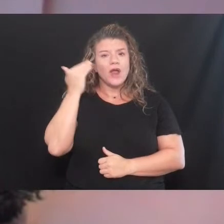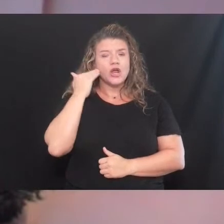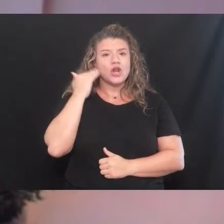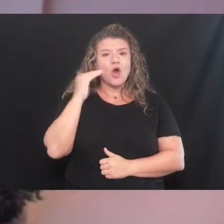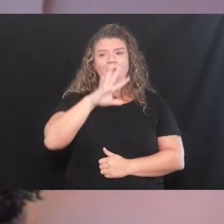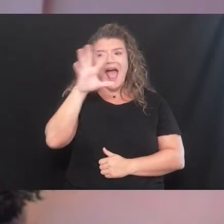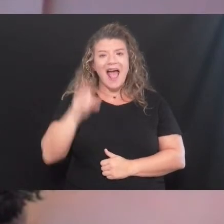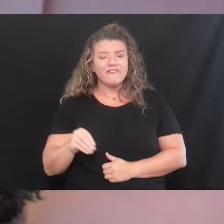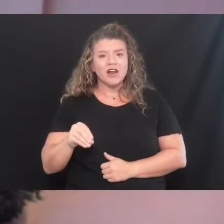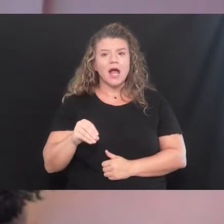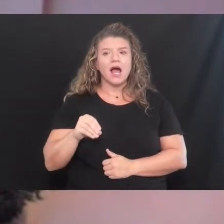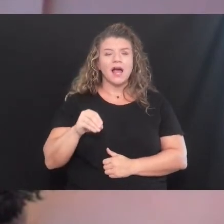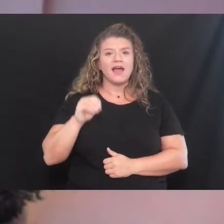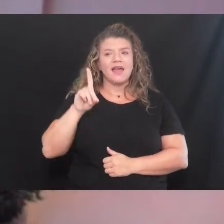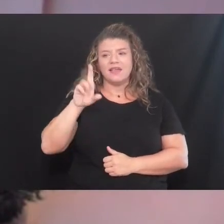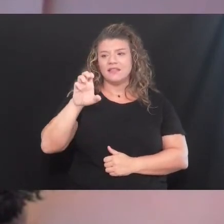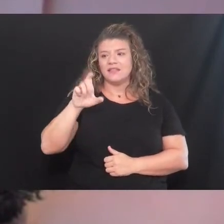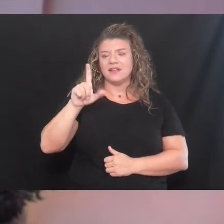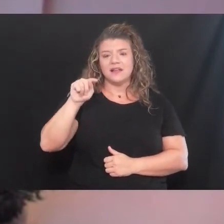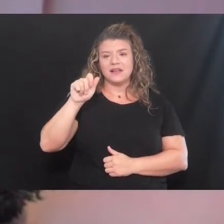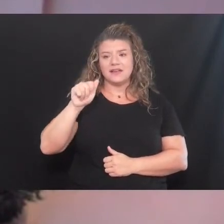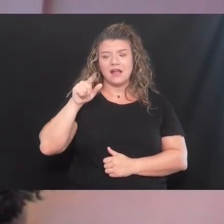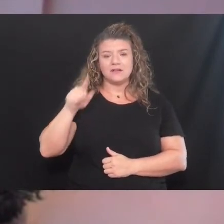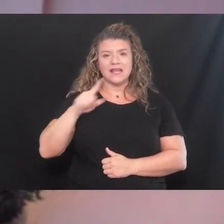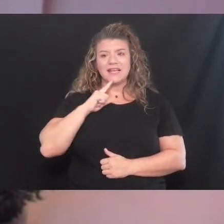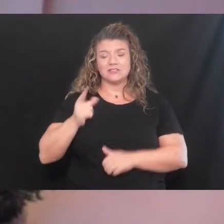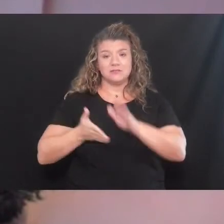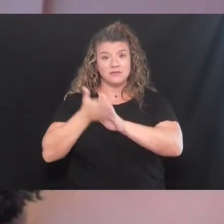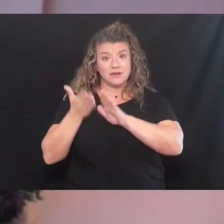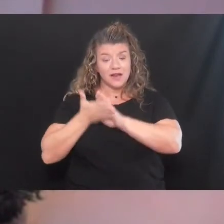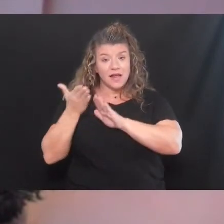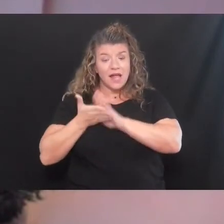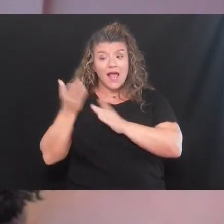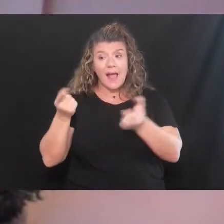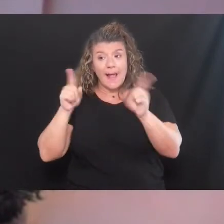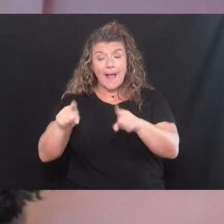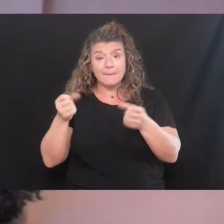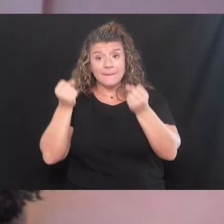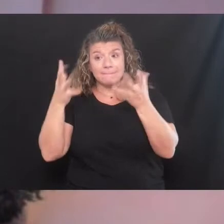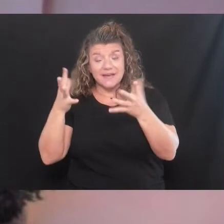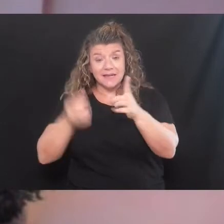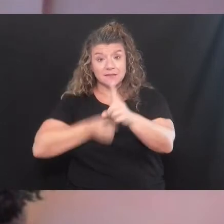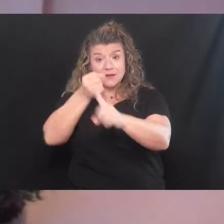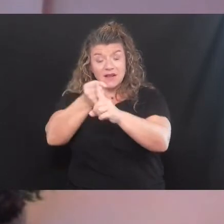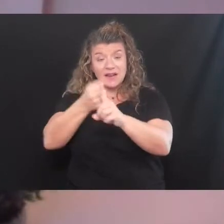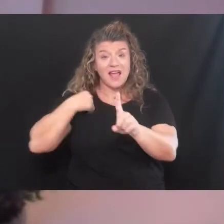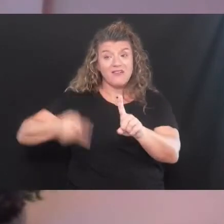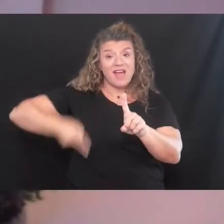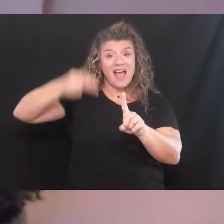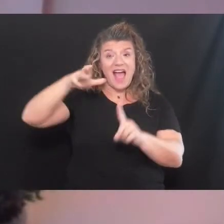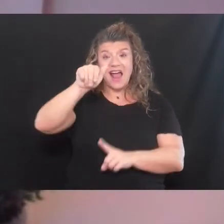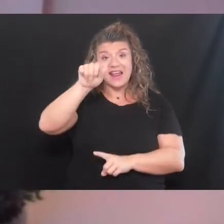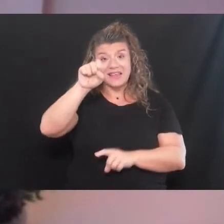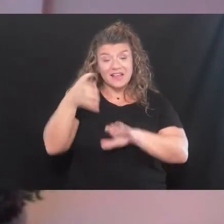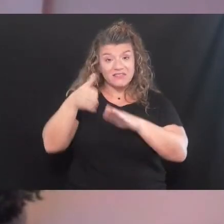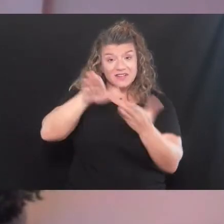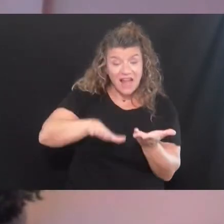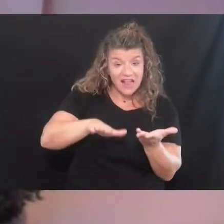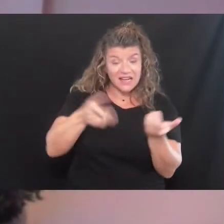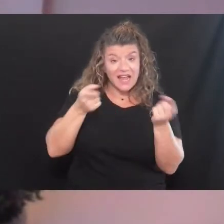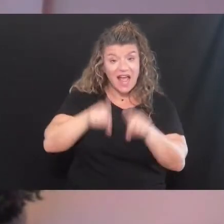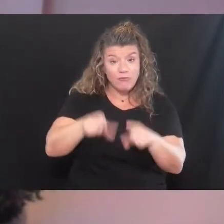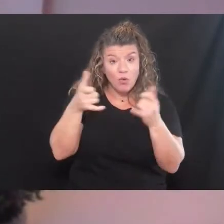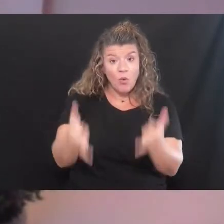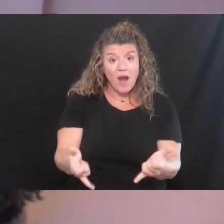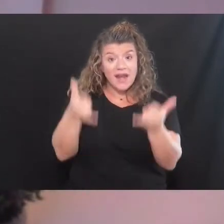for instance, the Delta variant is growing rapidly, causing many problems. They have the highest case fatality rate, I believe, right now